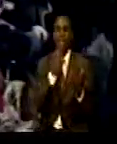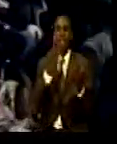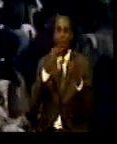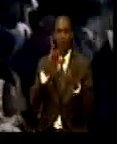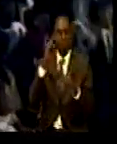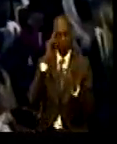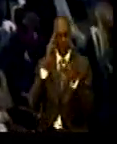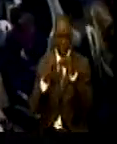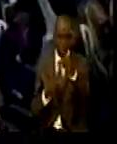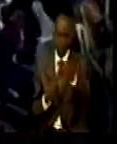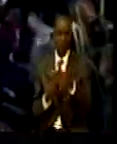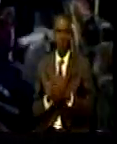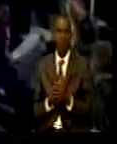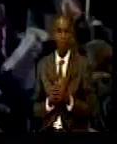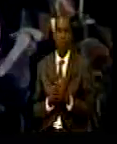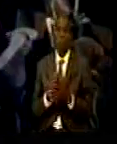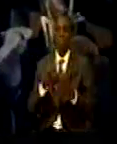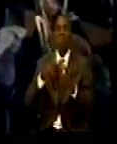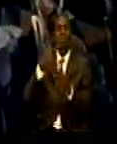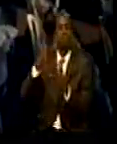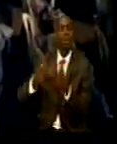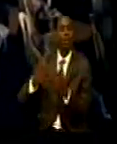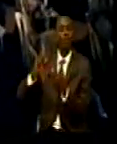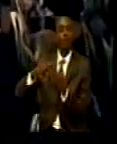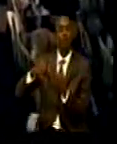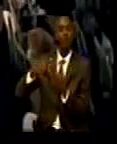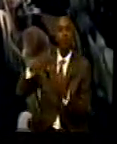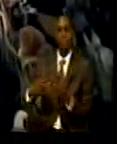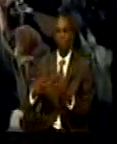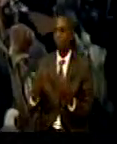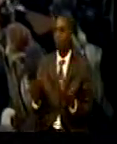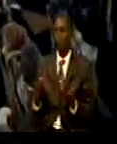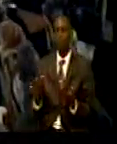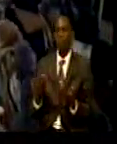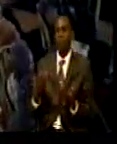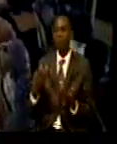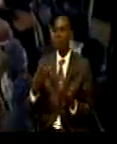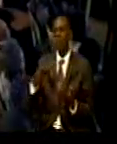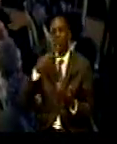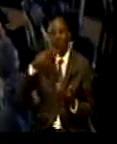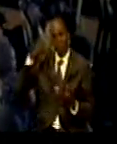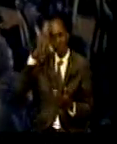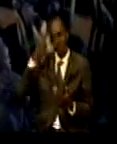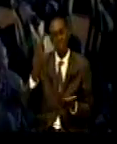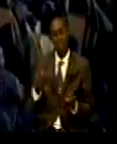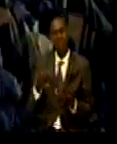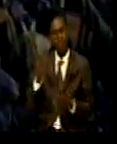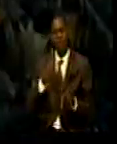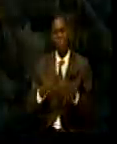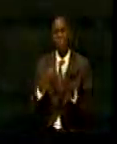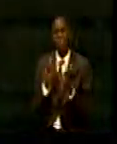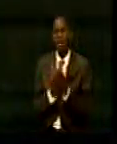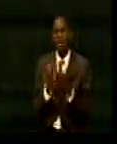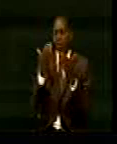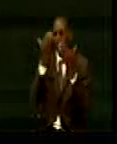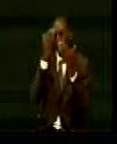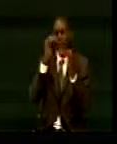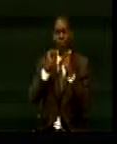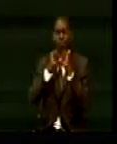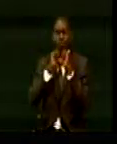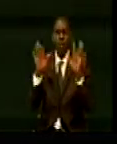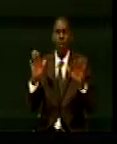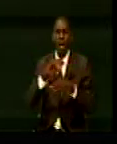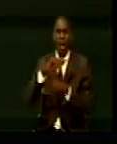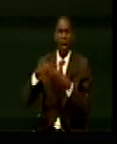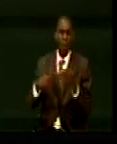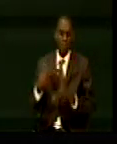then to the Greek, to the barbarian, to the one that knows next to nothing about religion. I've